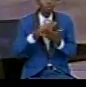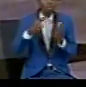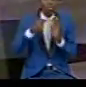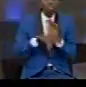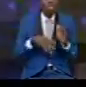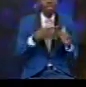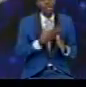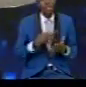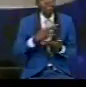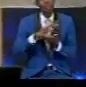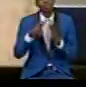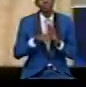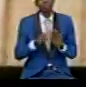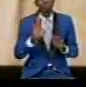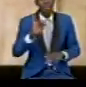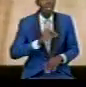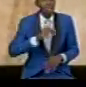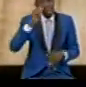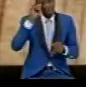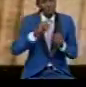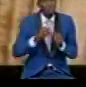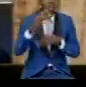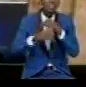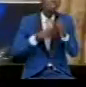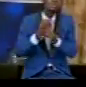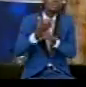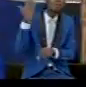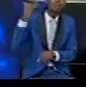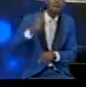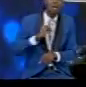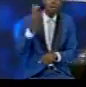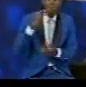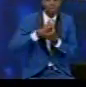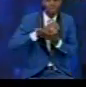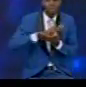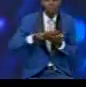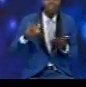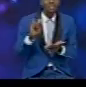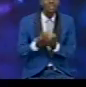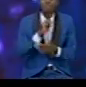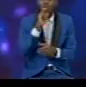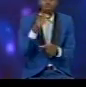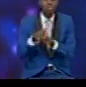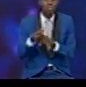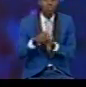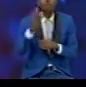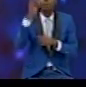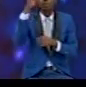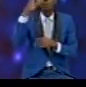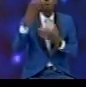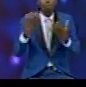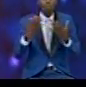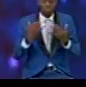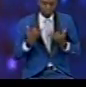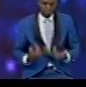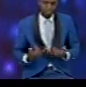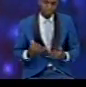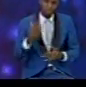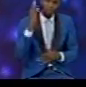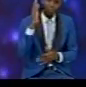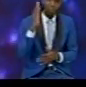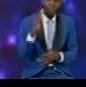remember many years ago, I was sanctified. That's not enough. It was a present testimony, a heart that